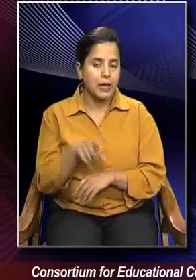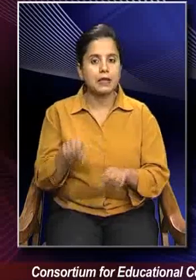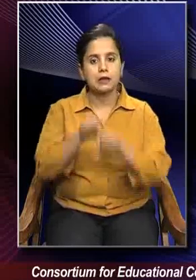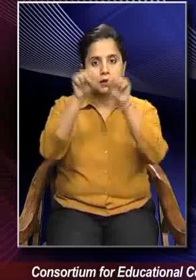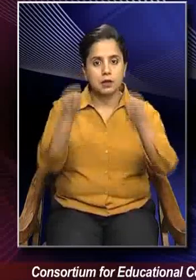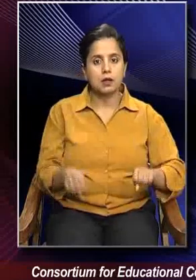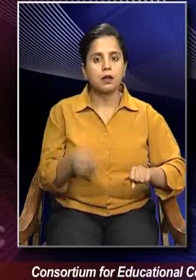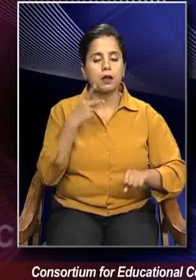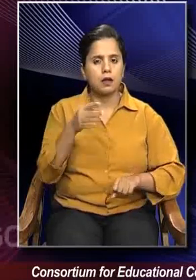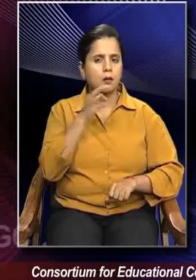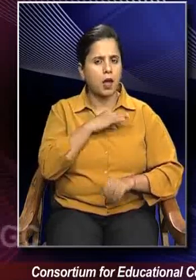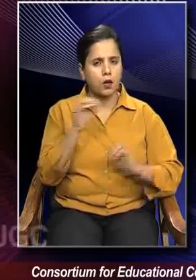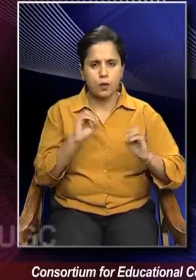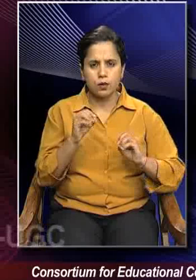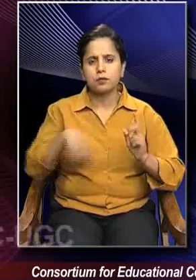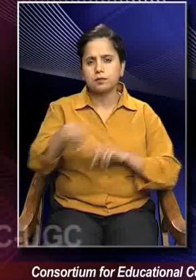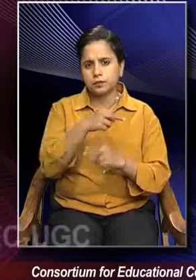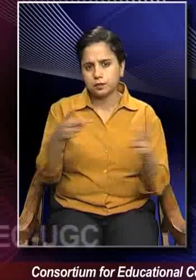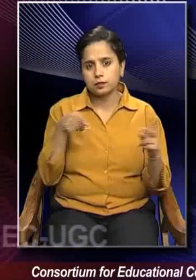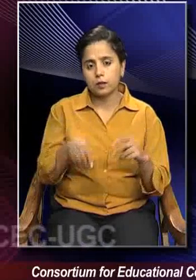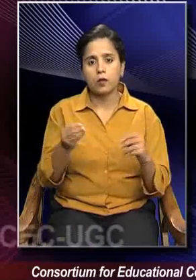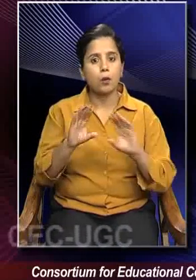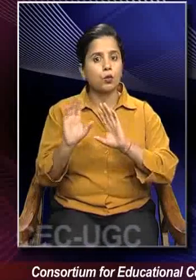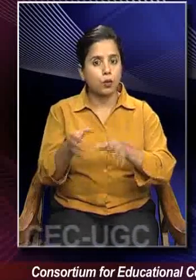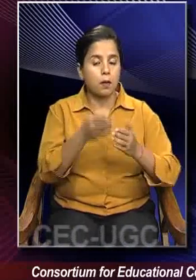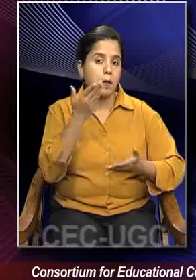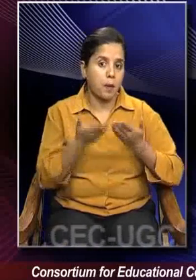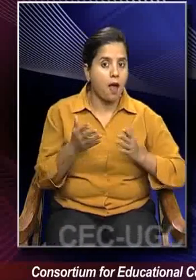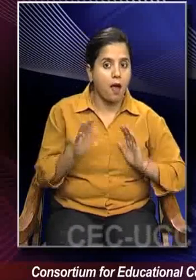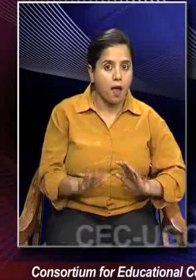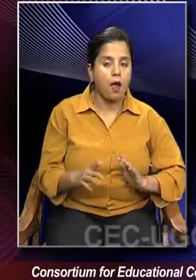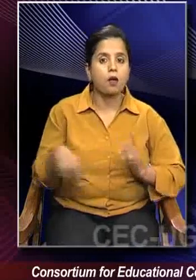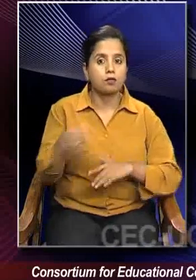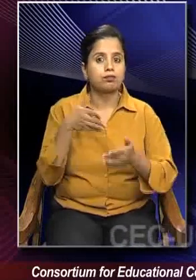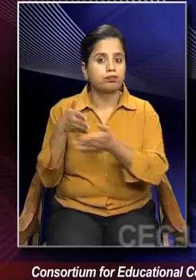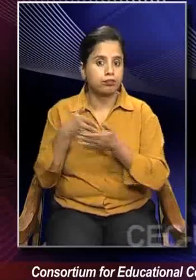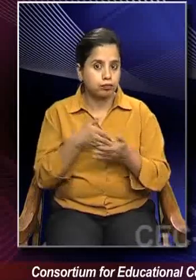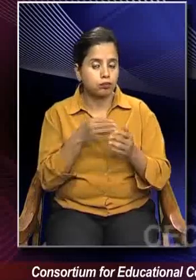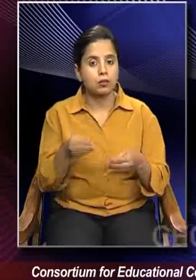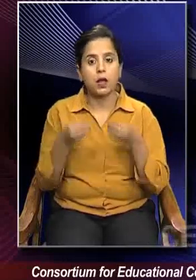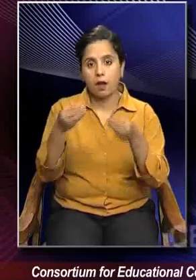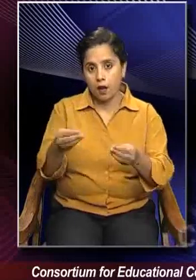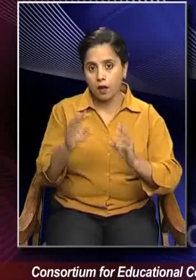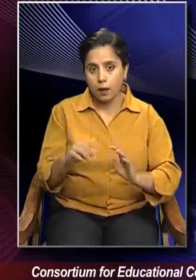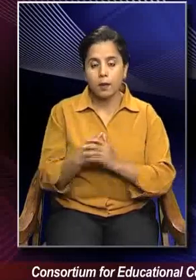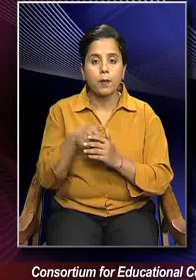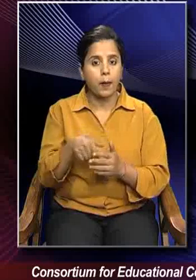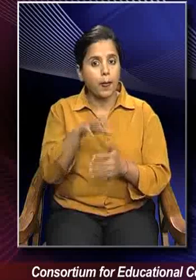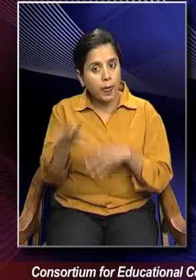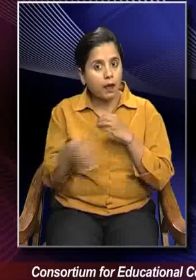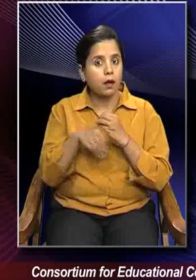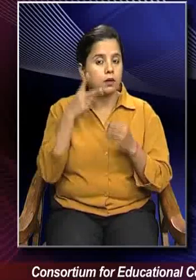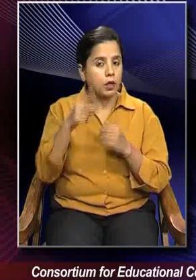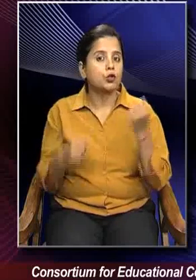systemic disadvantages that certain groups may have faced and providing additional